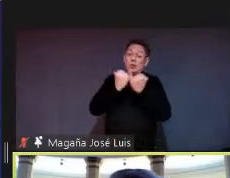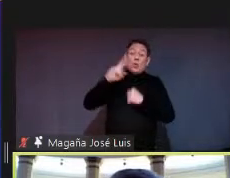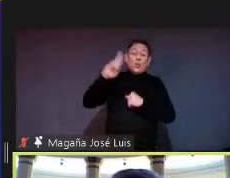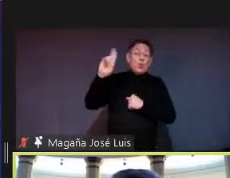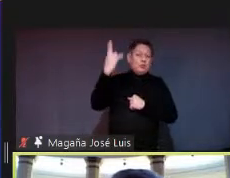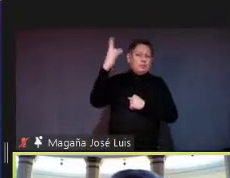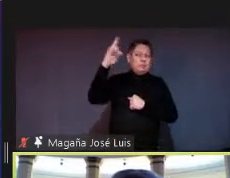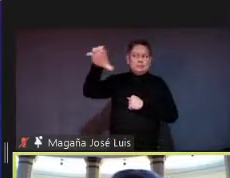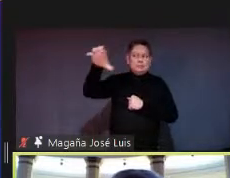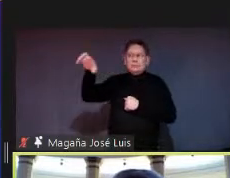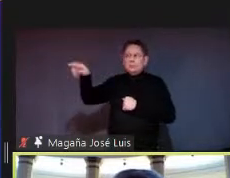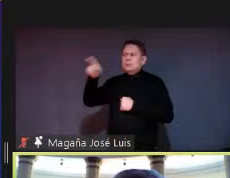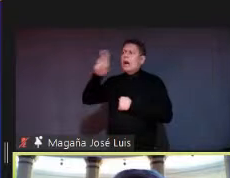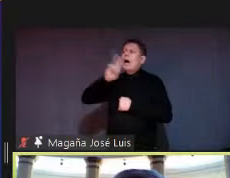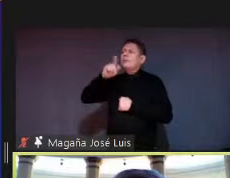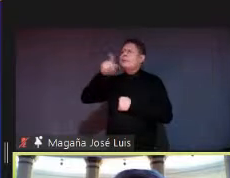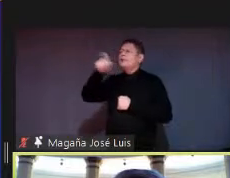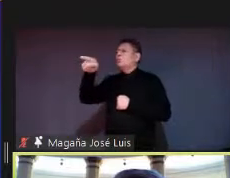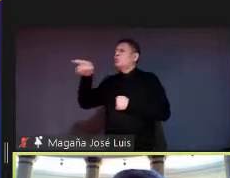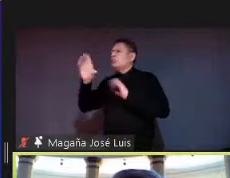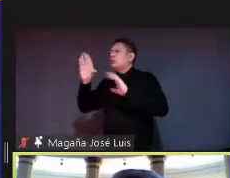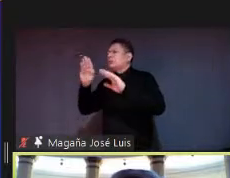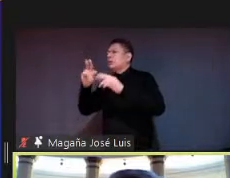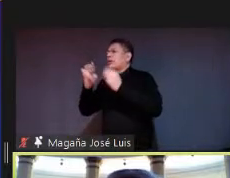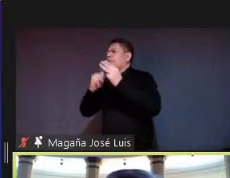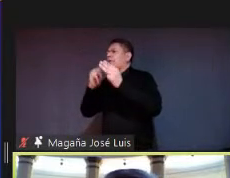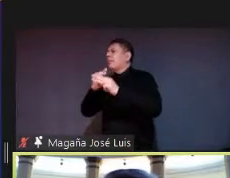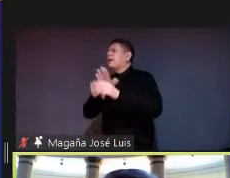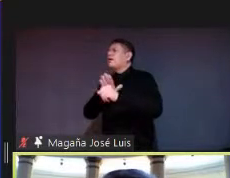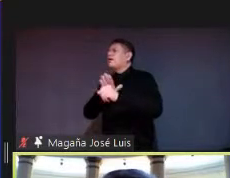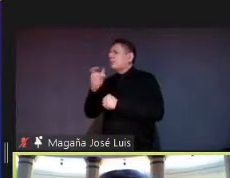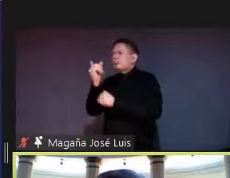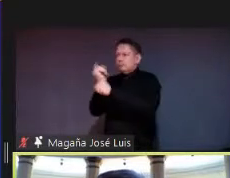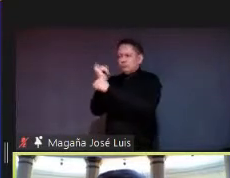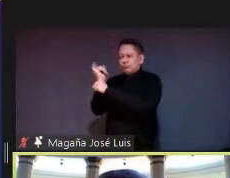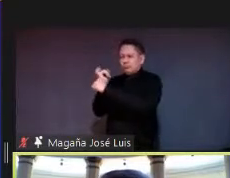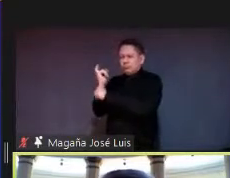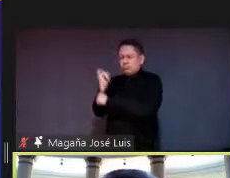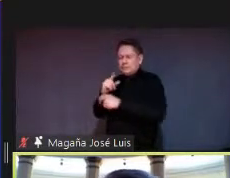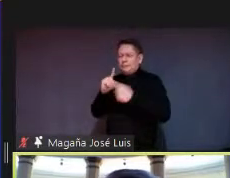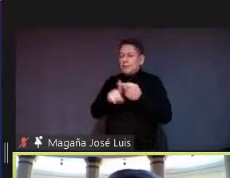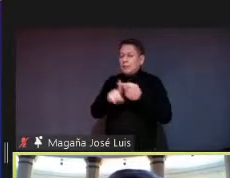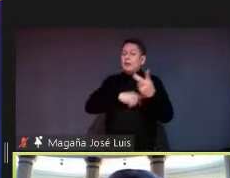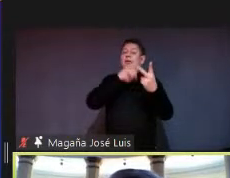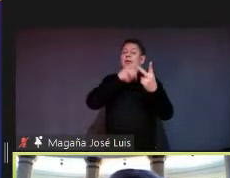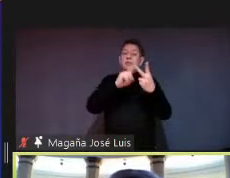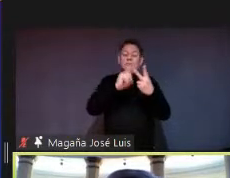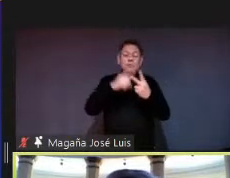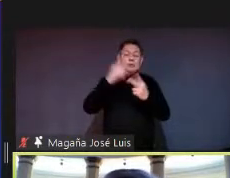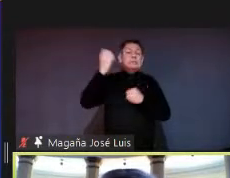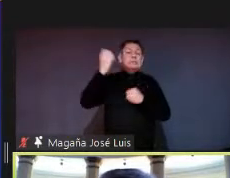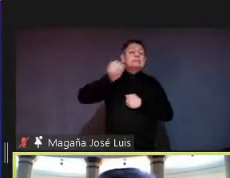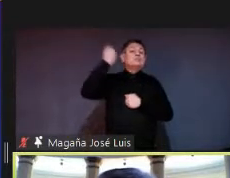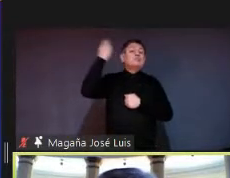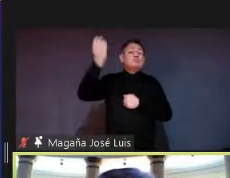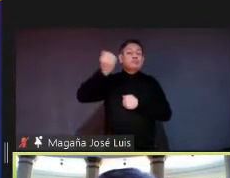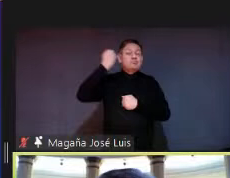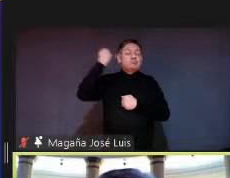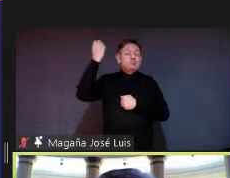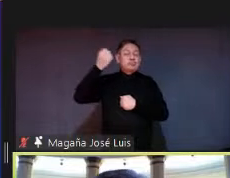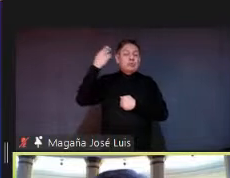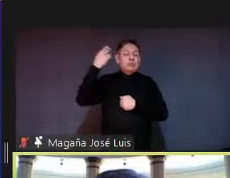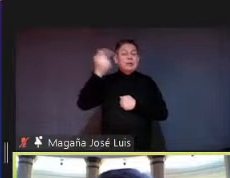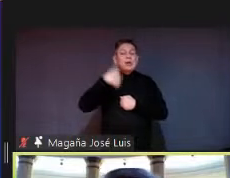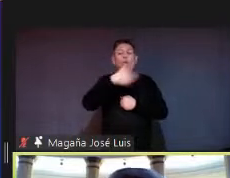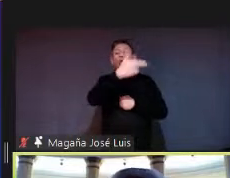from various universities. Later, we went to the second part of this stage, which was a